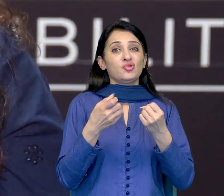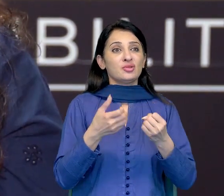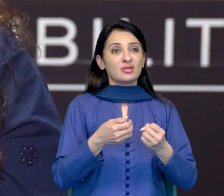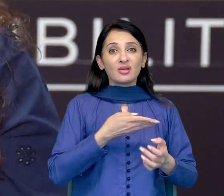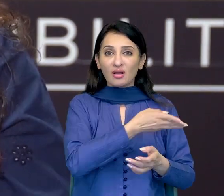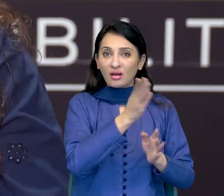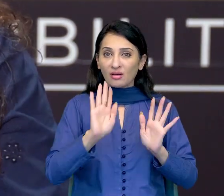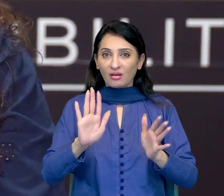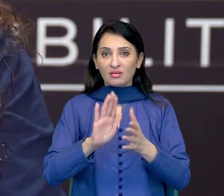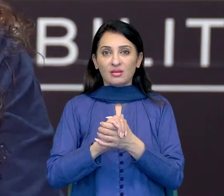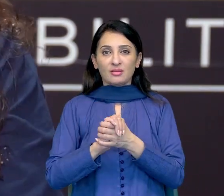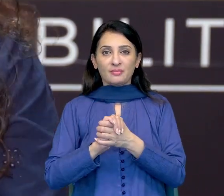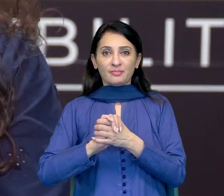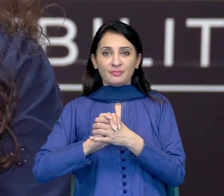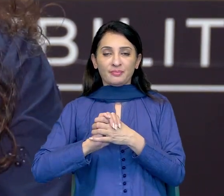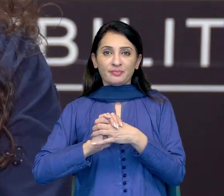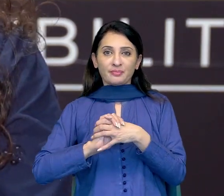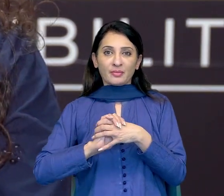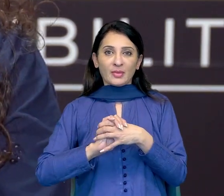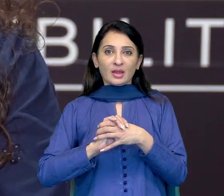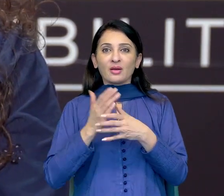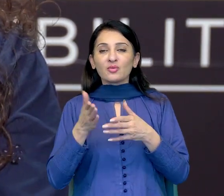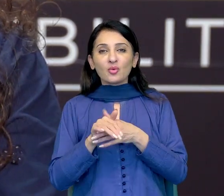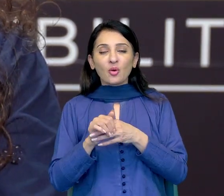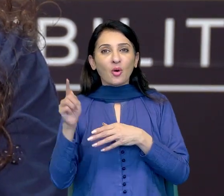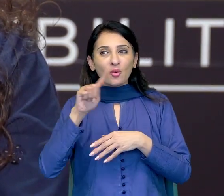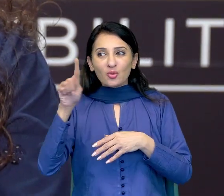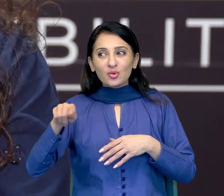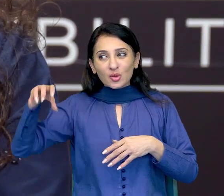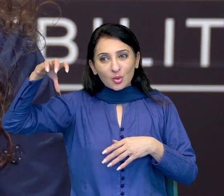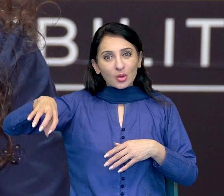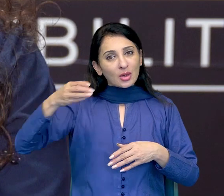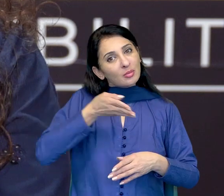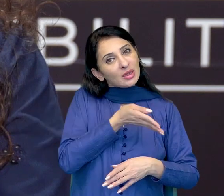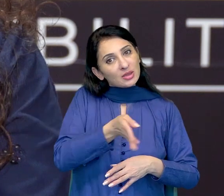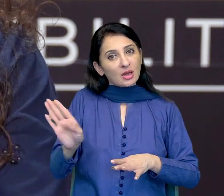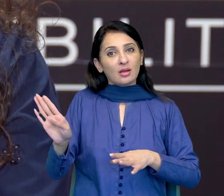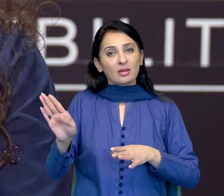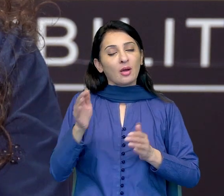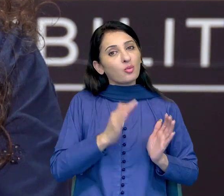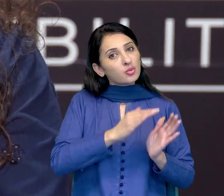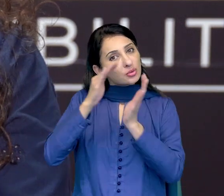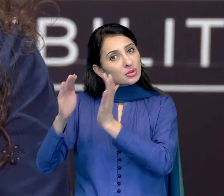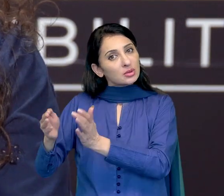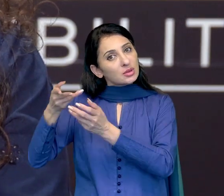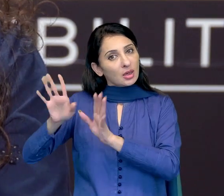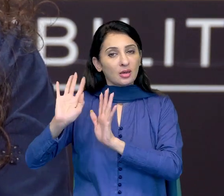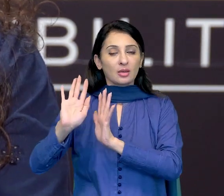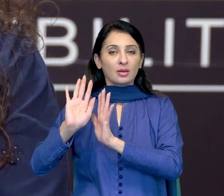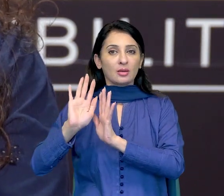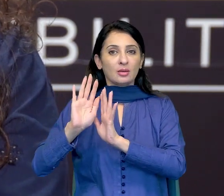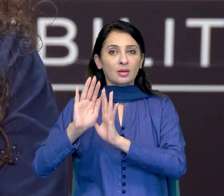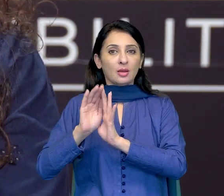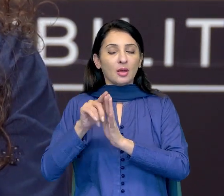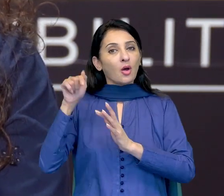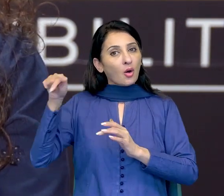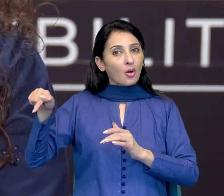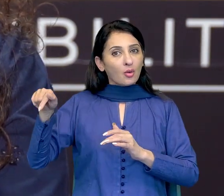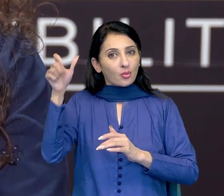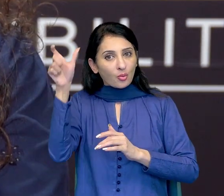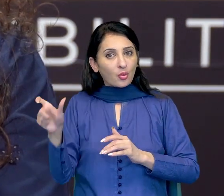very harsh condition in which he's sustaining, and as a refugee there in the